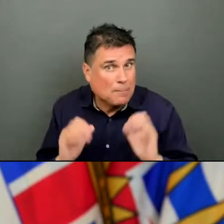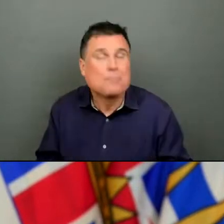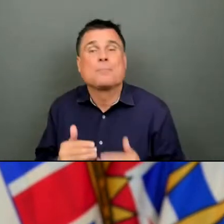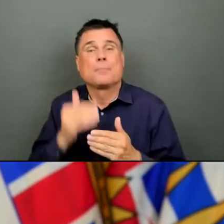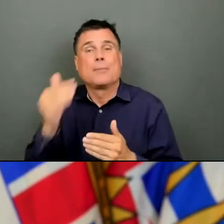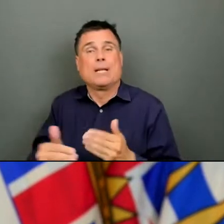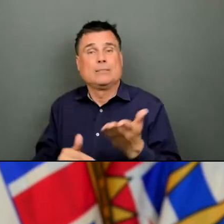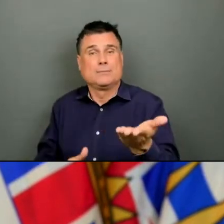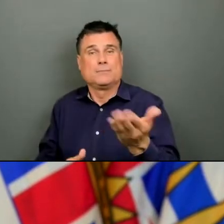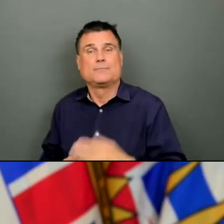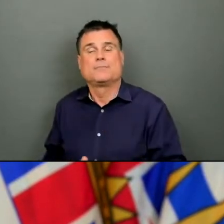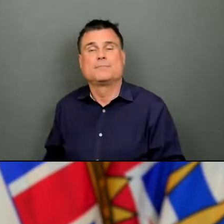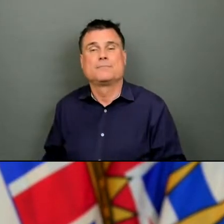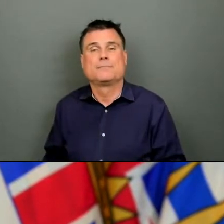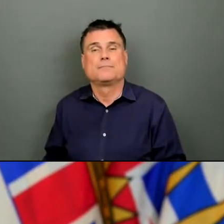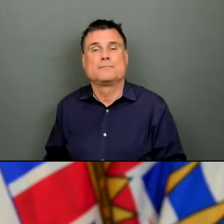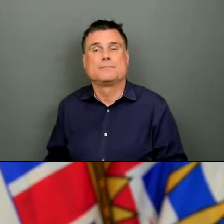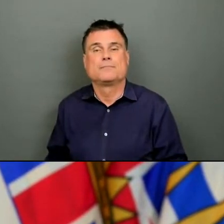Bernardo, News 1130.